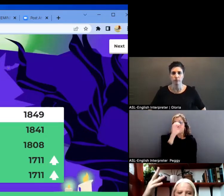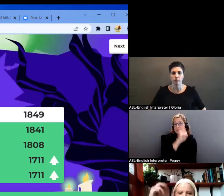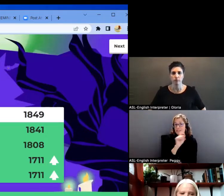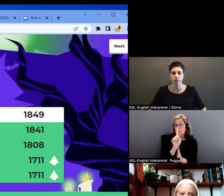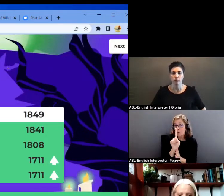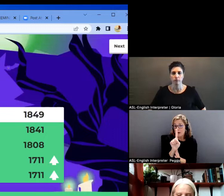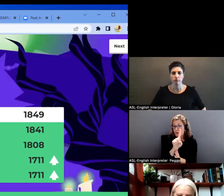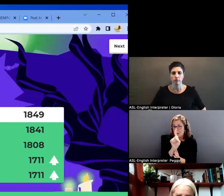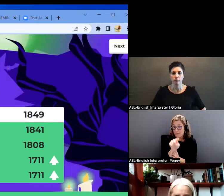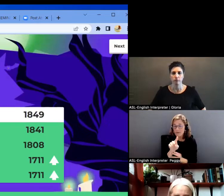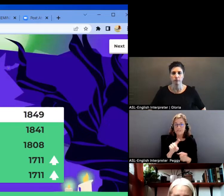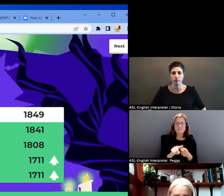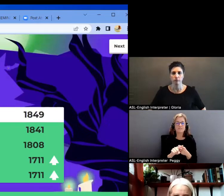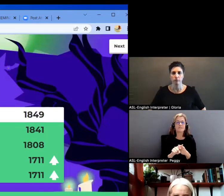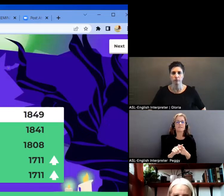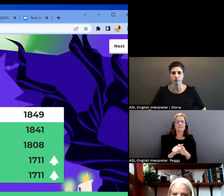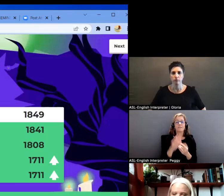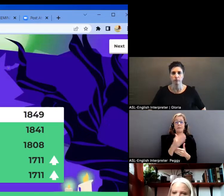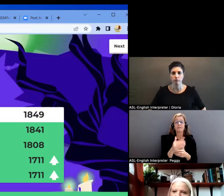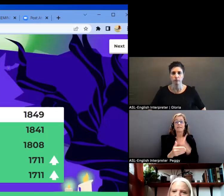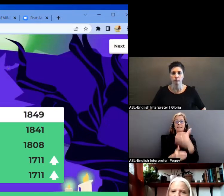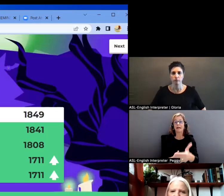they might get the next one.